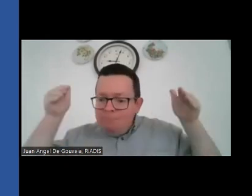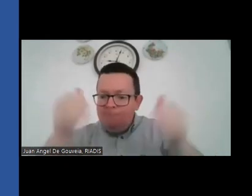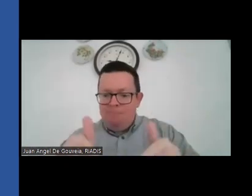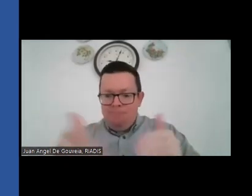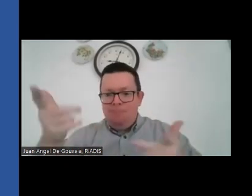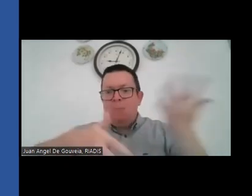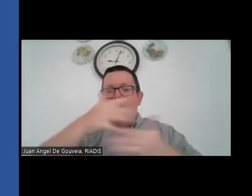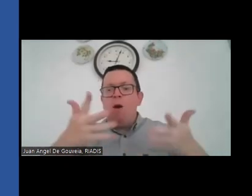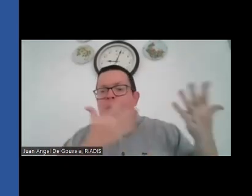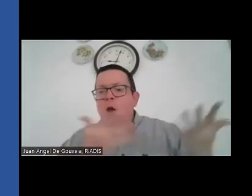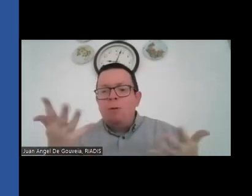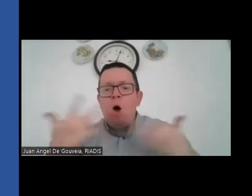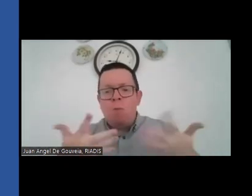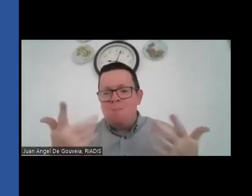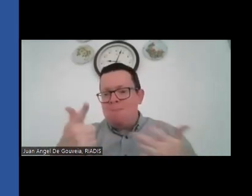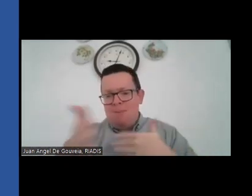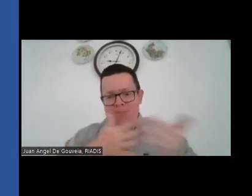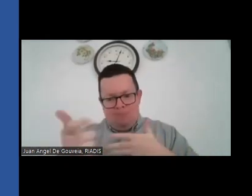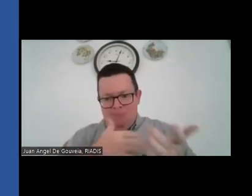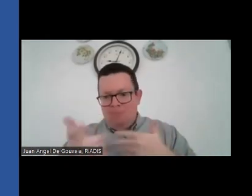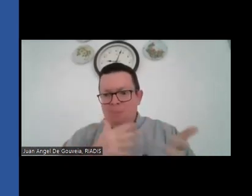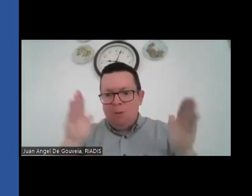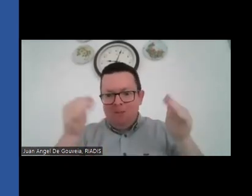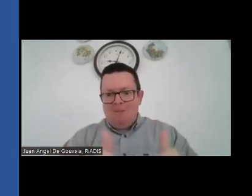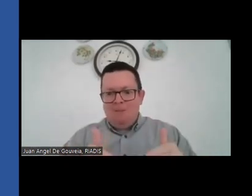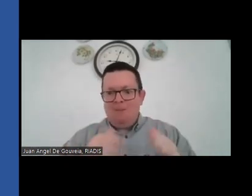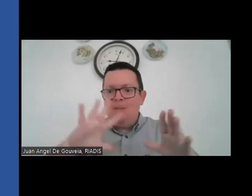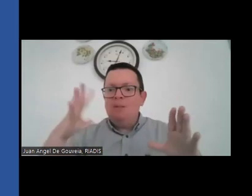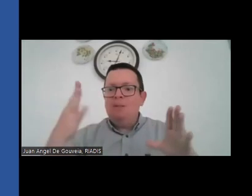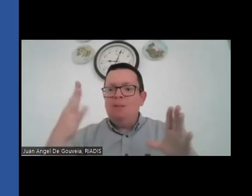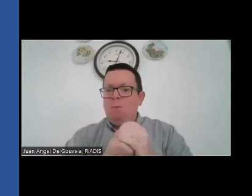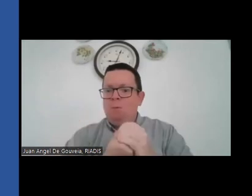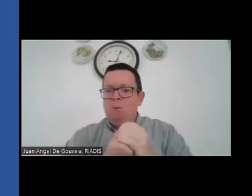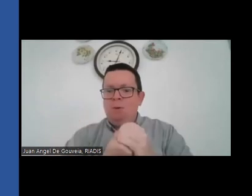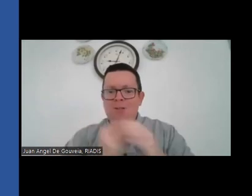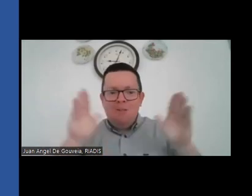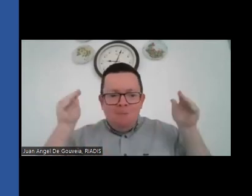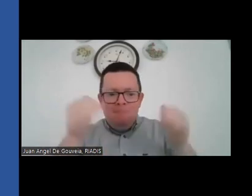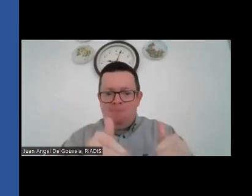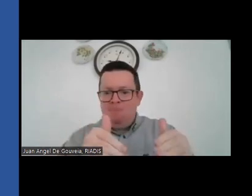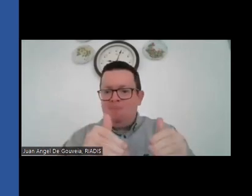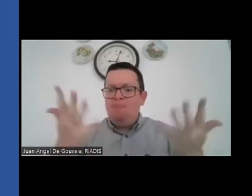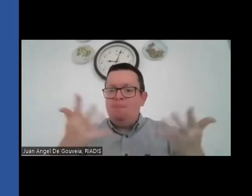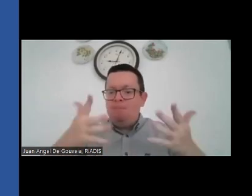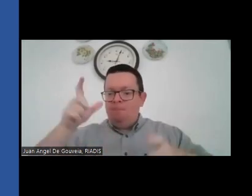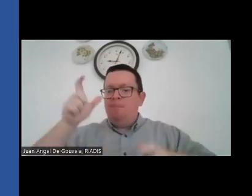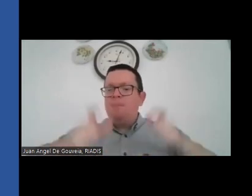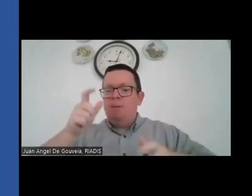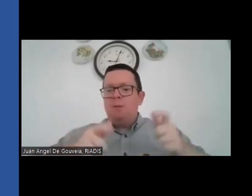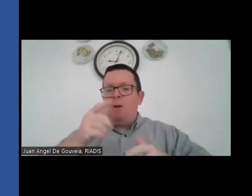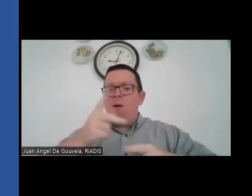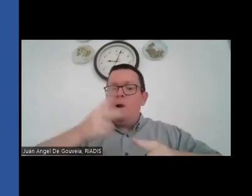the poorest. This inclusive approach aims to reduce risks that disproportionately